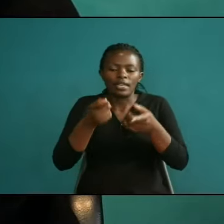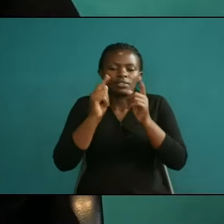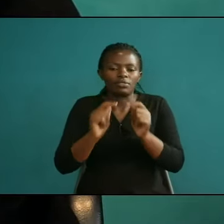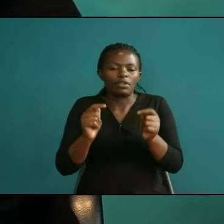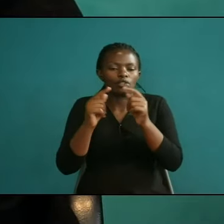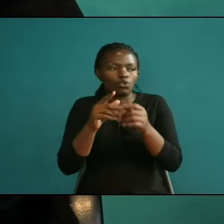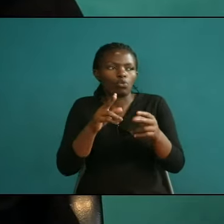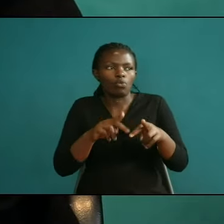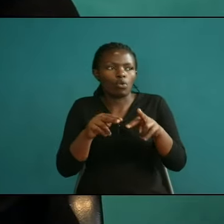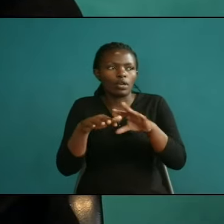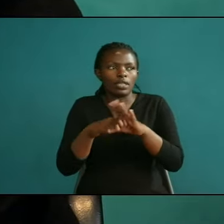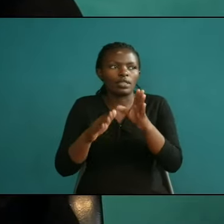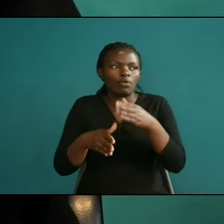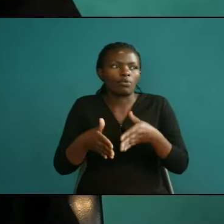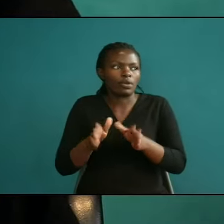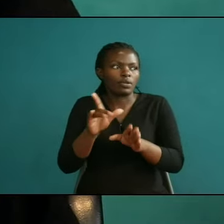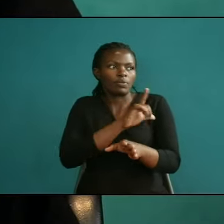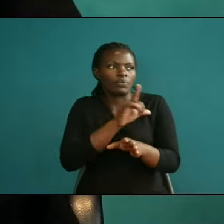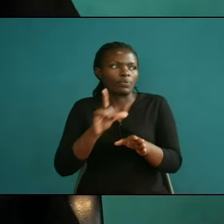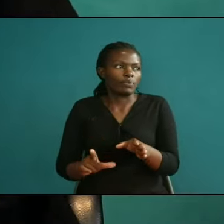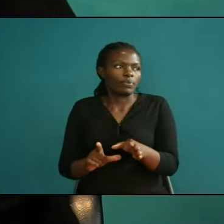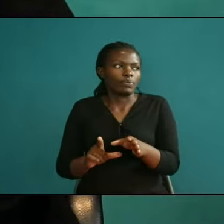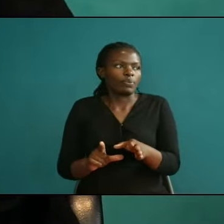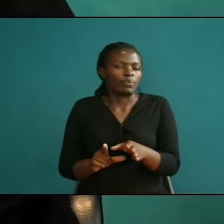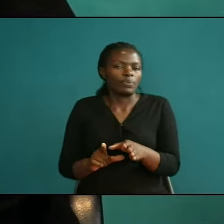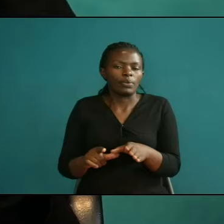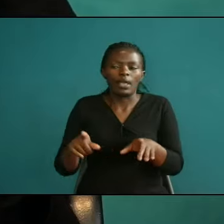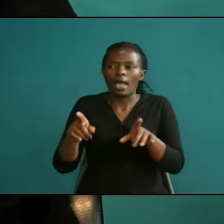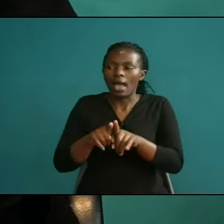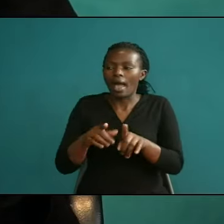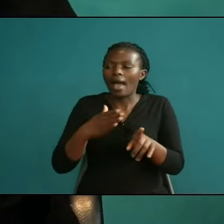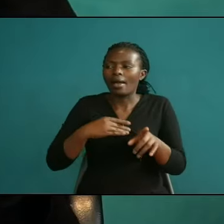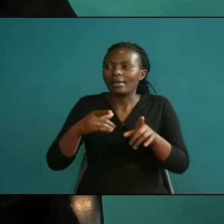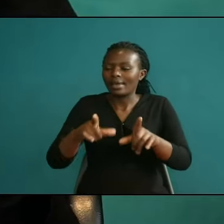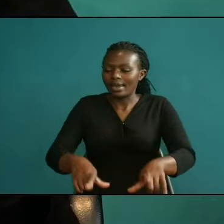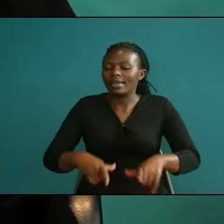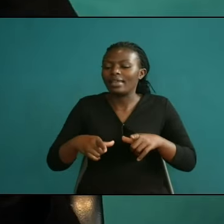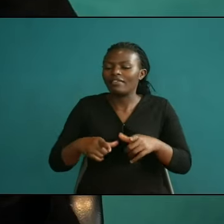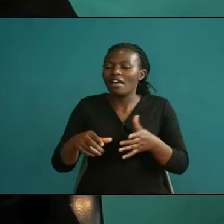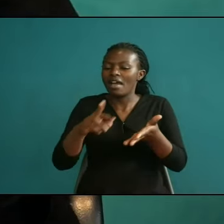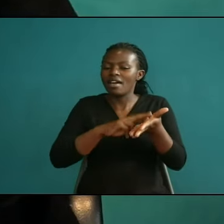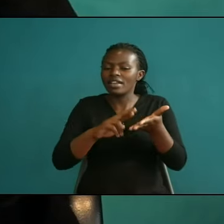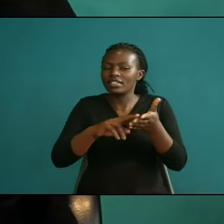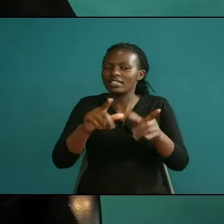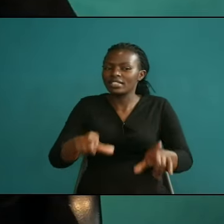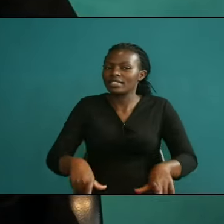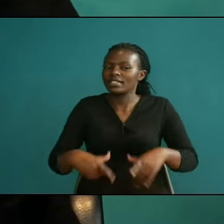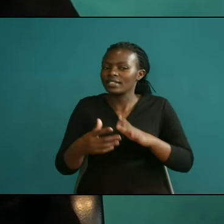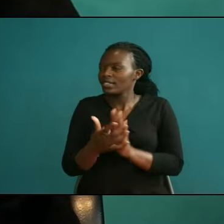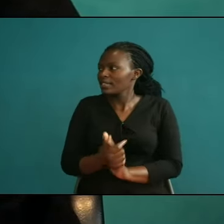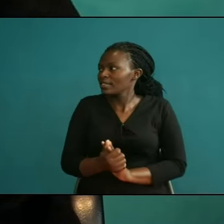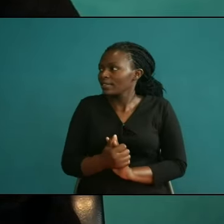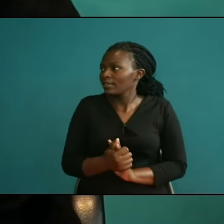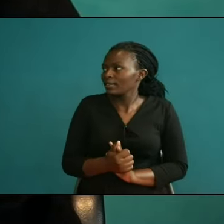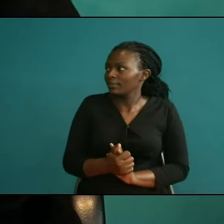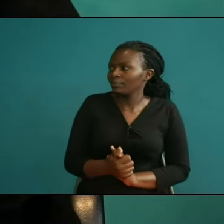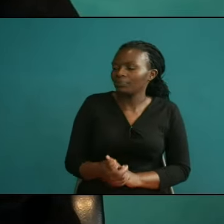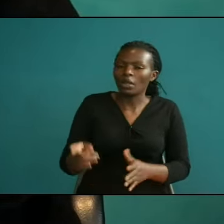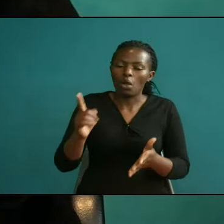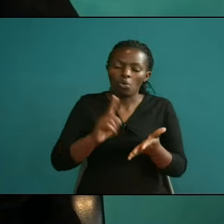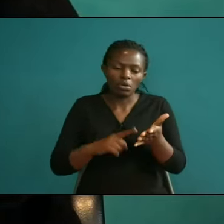ways and live a righteous life. Yes, Alvin. What I've gotten most from this lesson